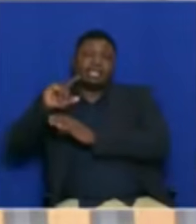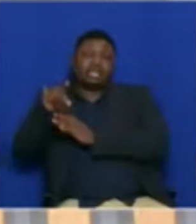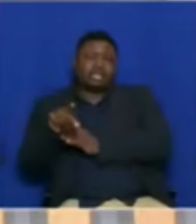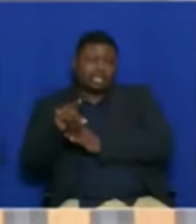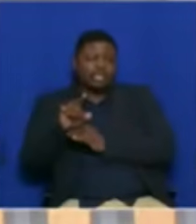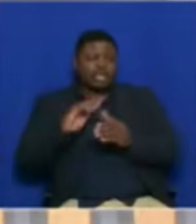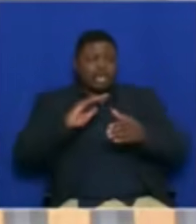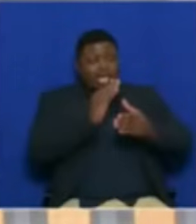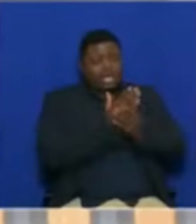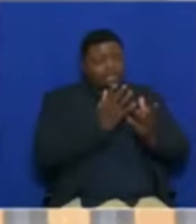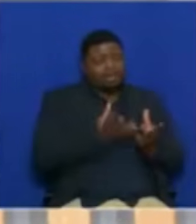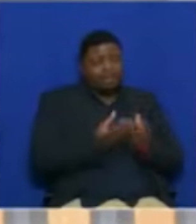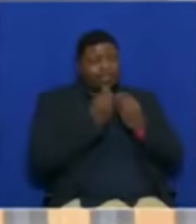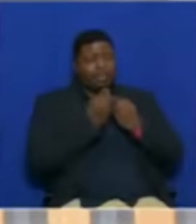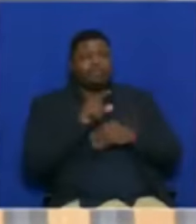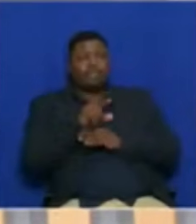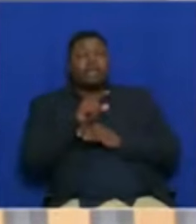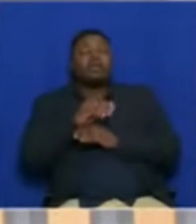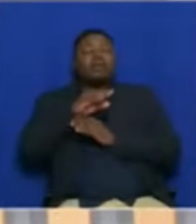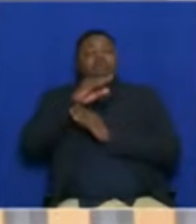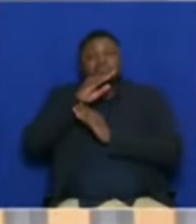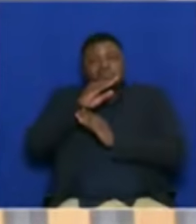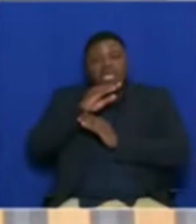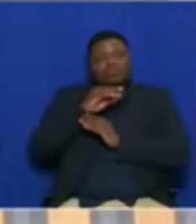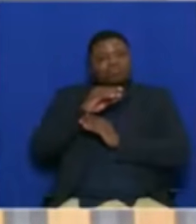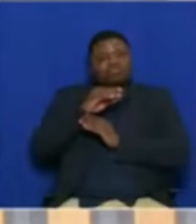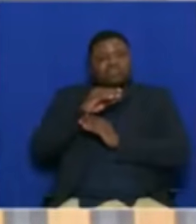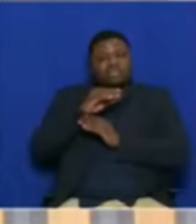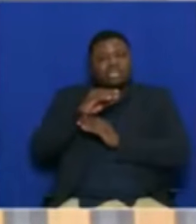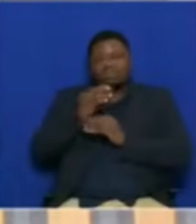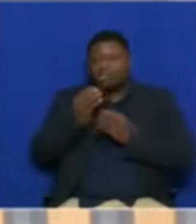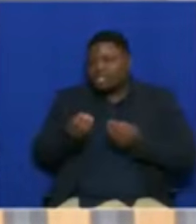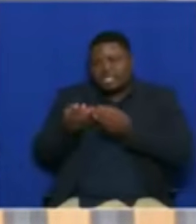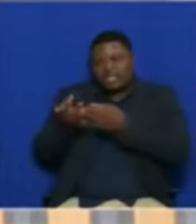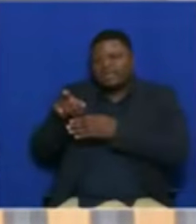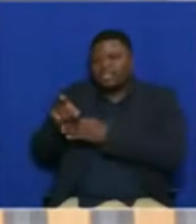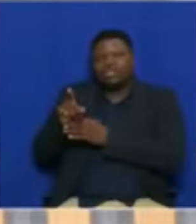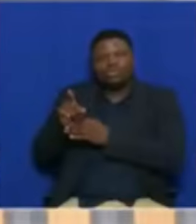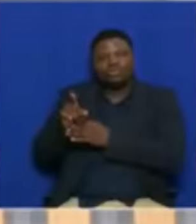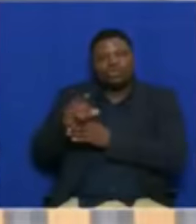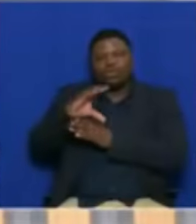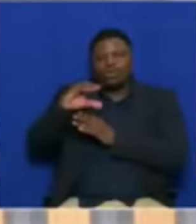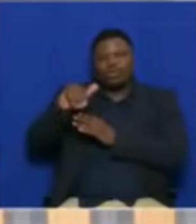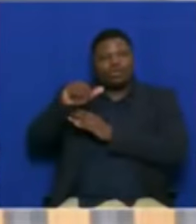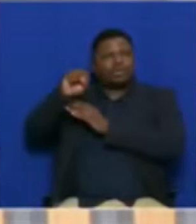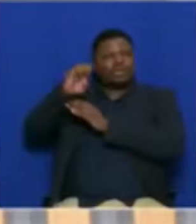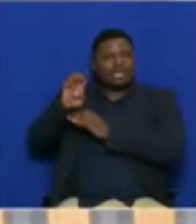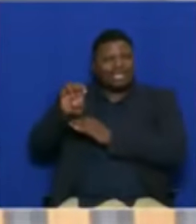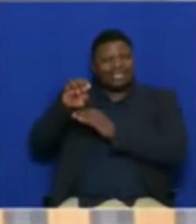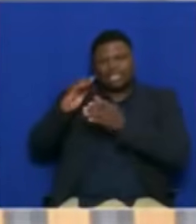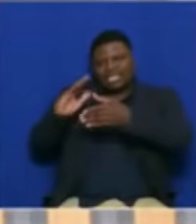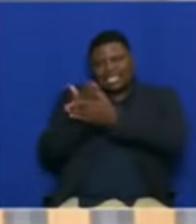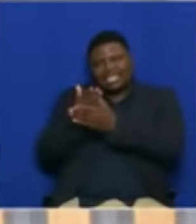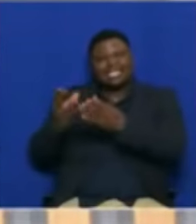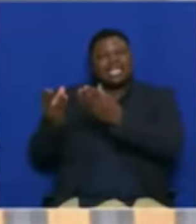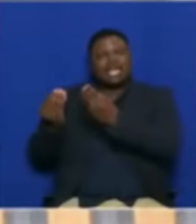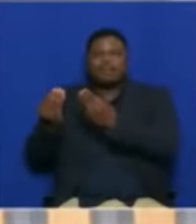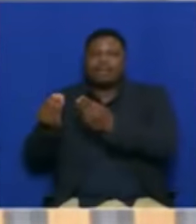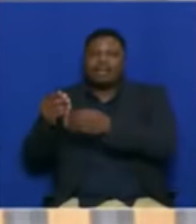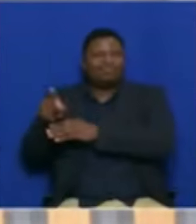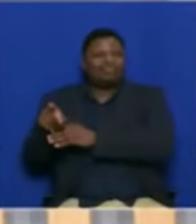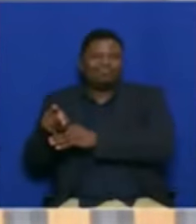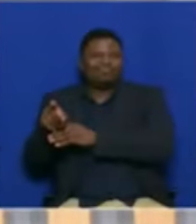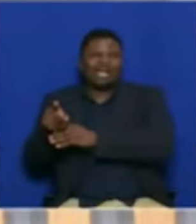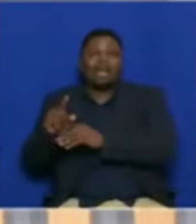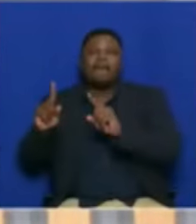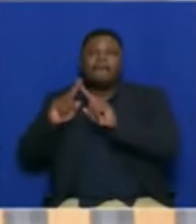it a CAS number. It gets allocated an inquiry number. Yes. Until it graduates Yes. to a CAS